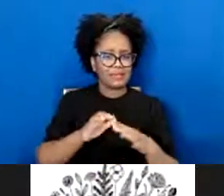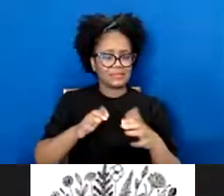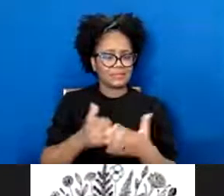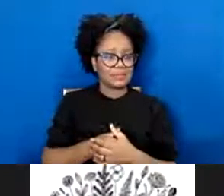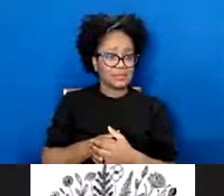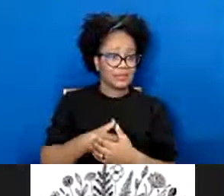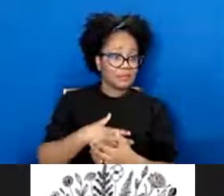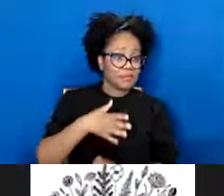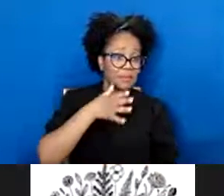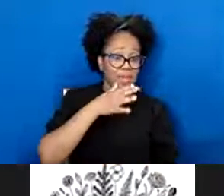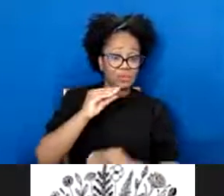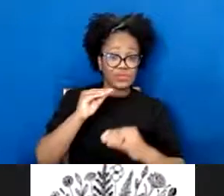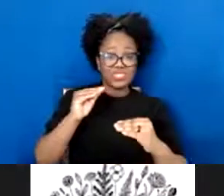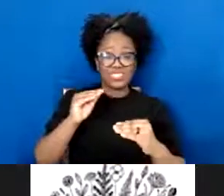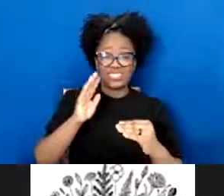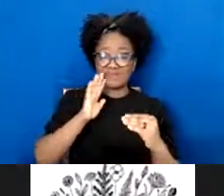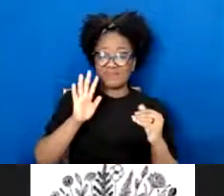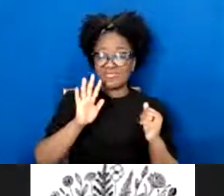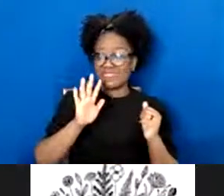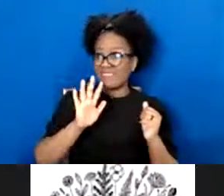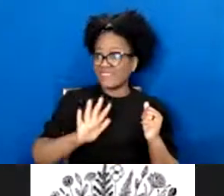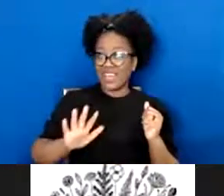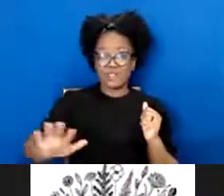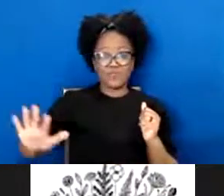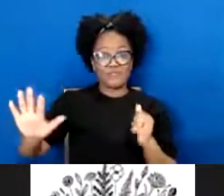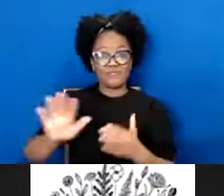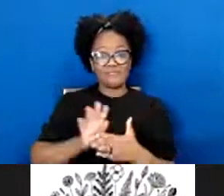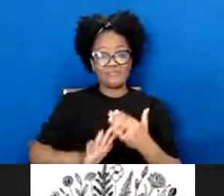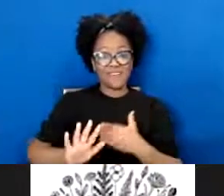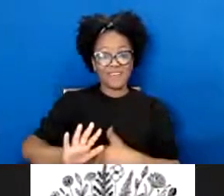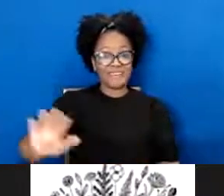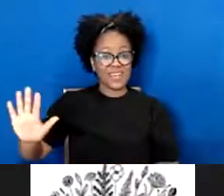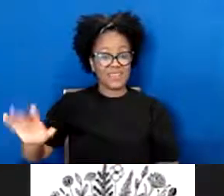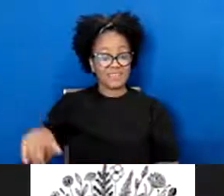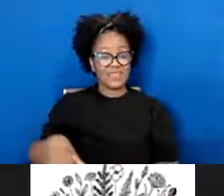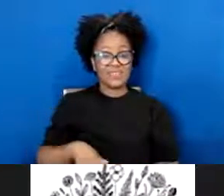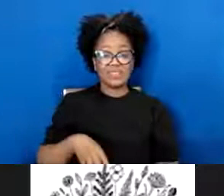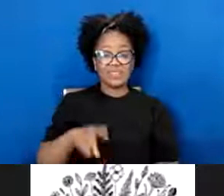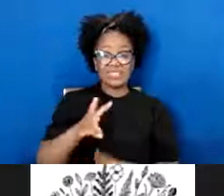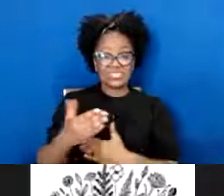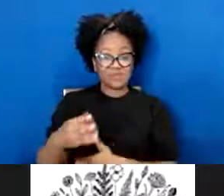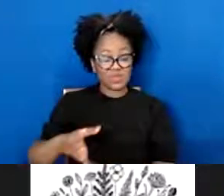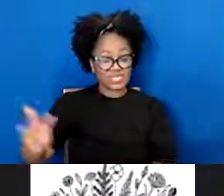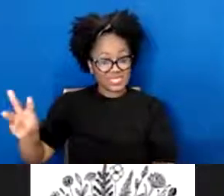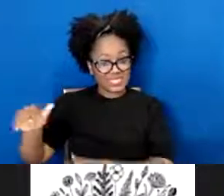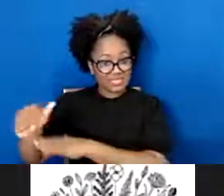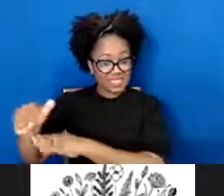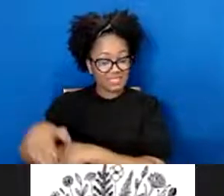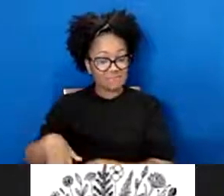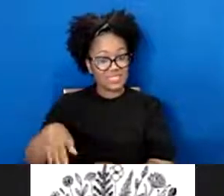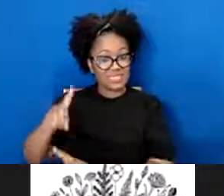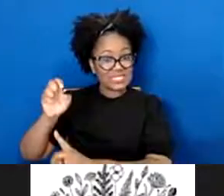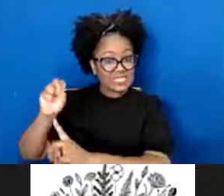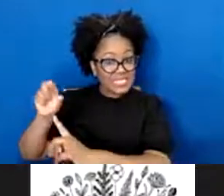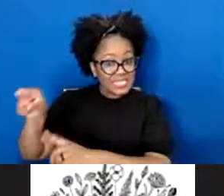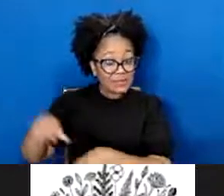like a 5'5", 6'6", running an institute, being a dean, doing this, that, and the third. And everybody thought she was rich. We ain't have